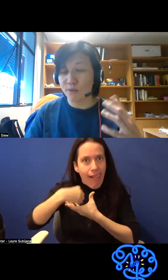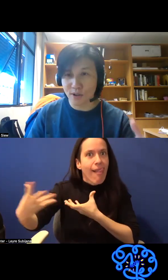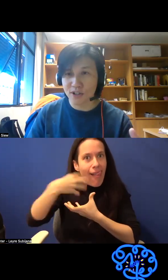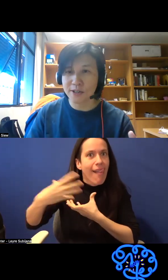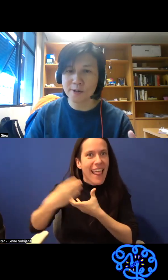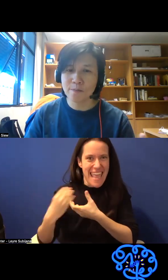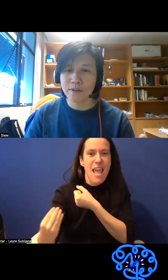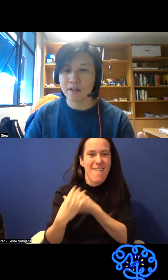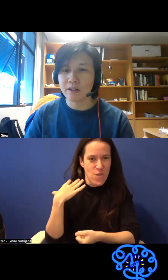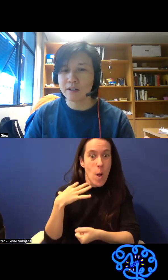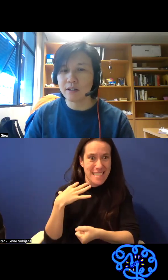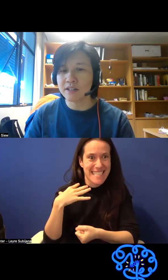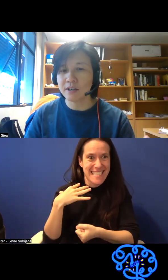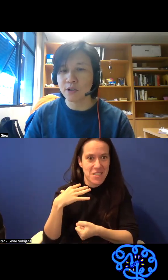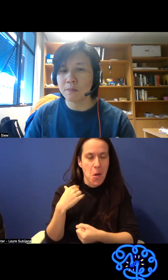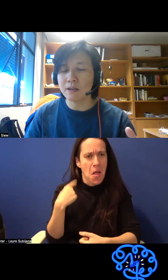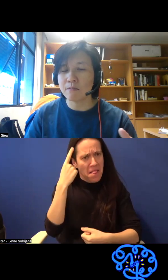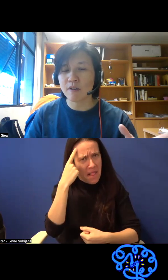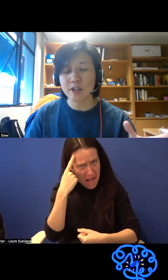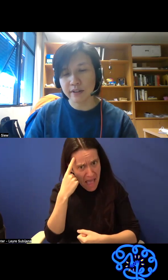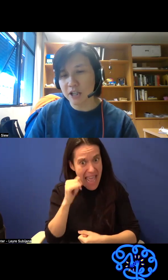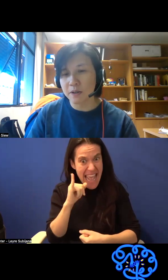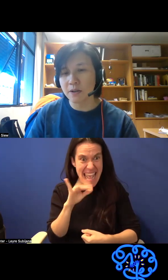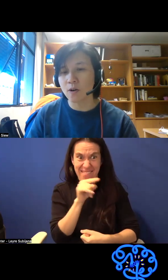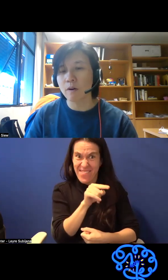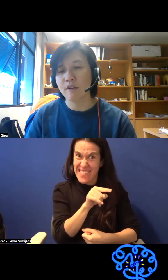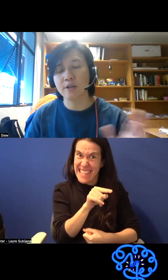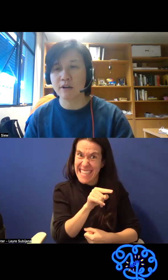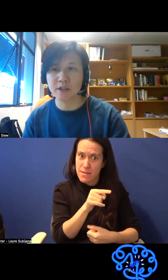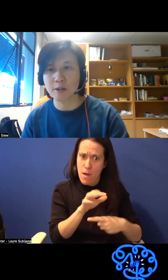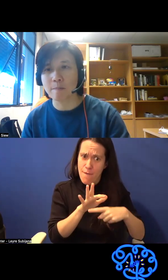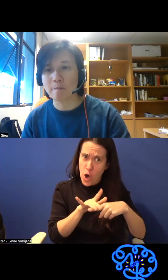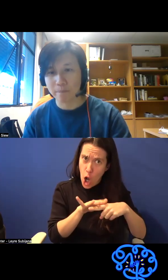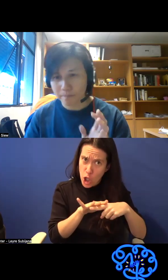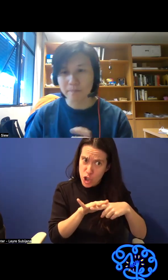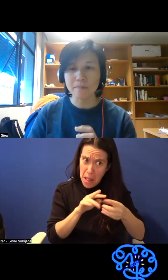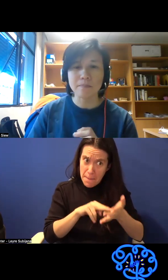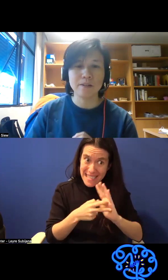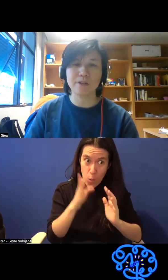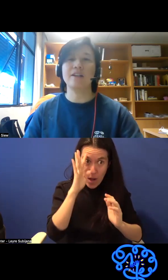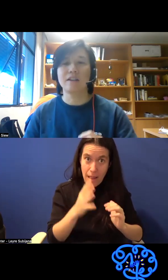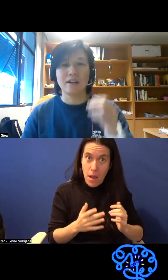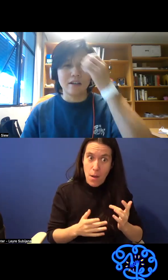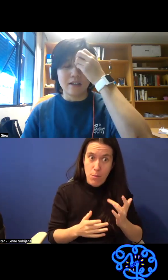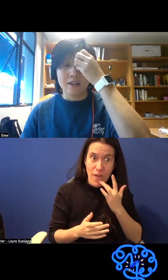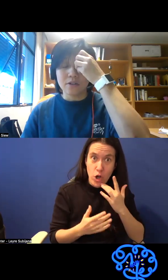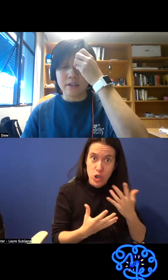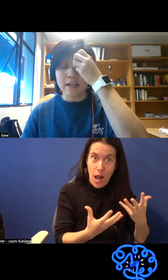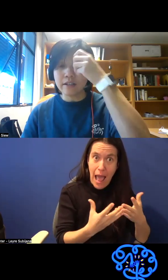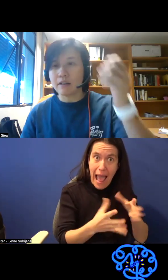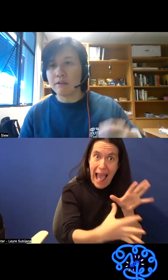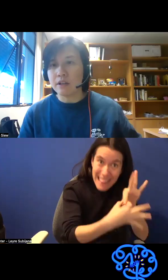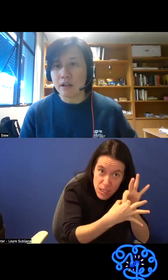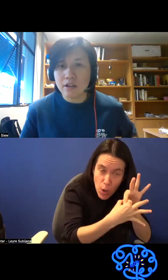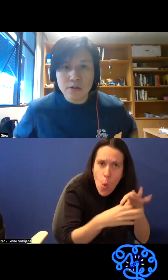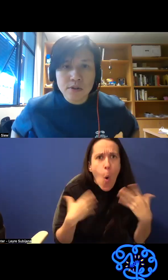now phonological, is it going to be preferential attachment or preferential acquisition? Okay, so the data